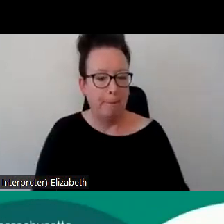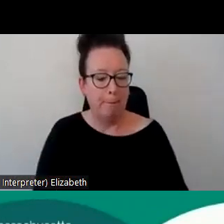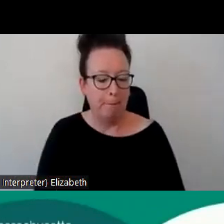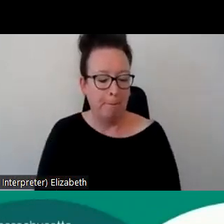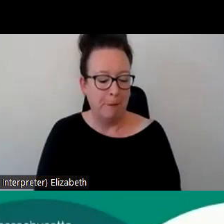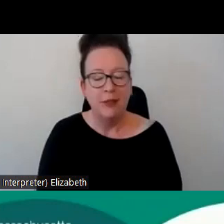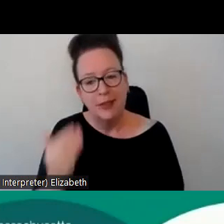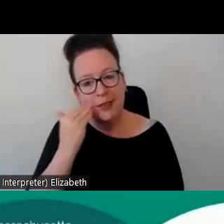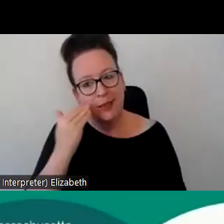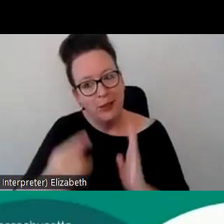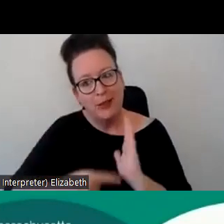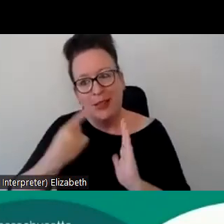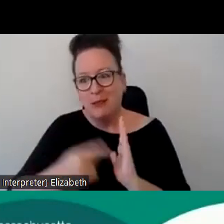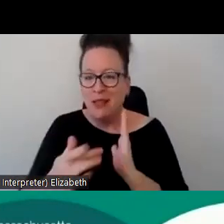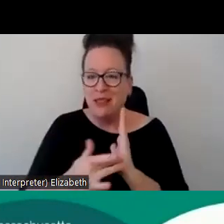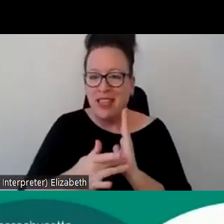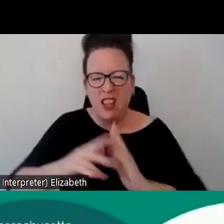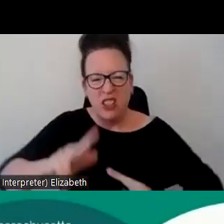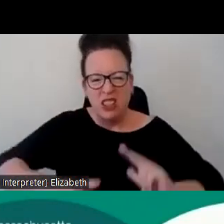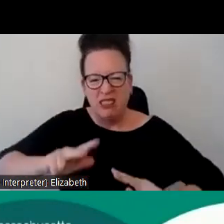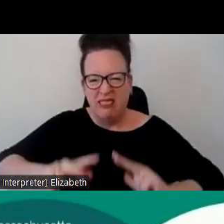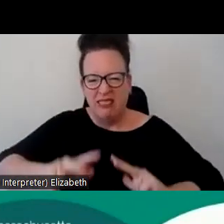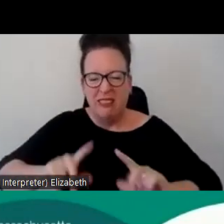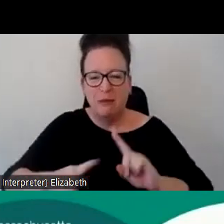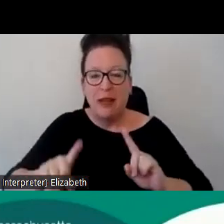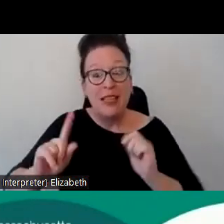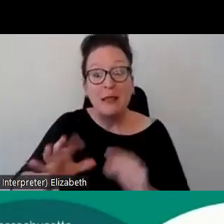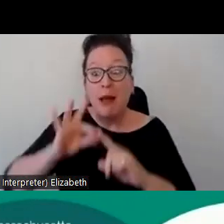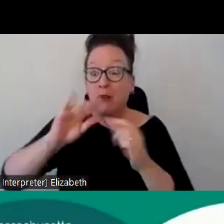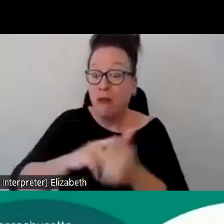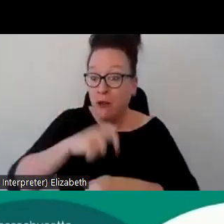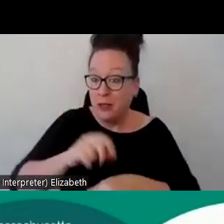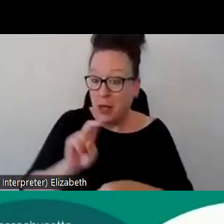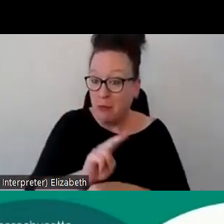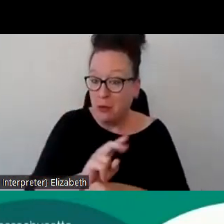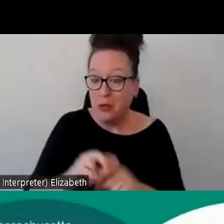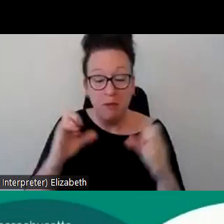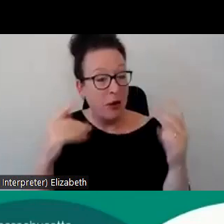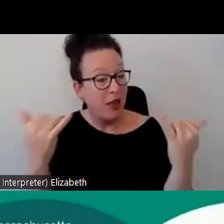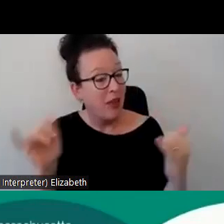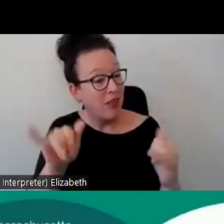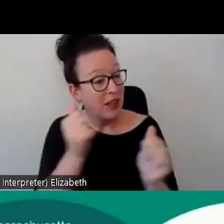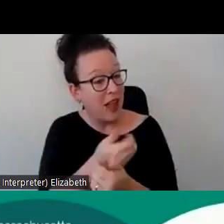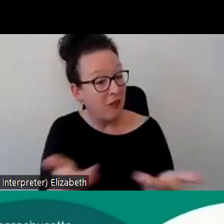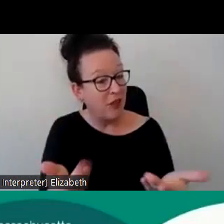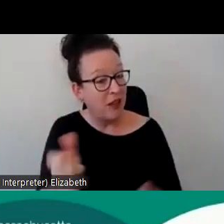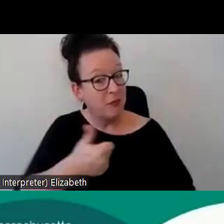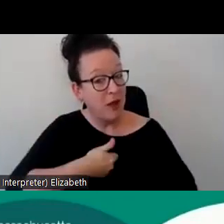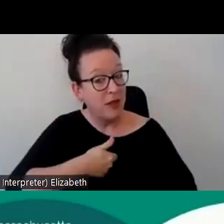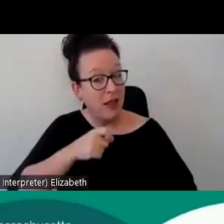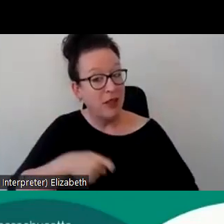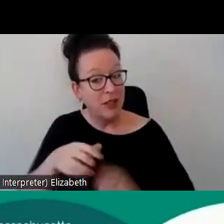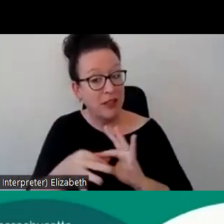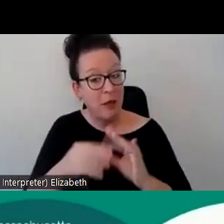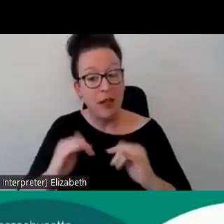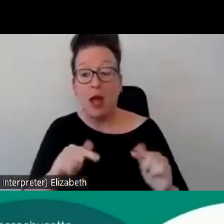can be tricky, especially the first time you use it. And with that, I think that's everything that I wanted to cover, and I'm going to pass